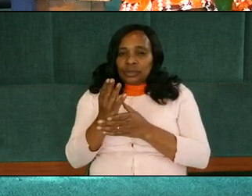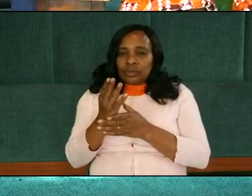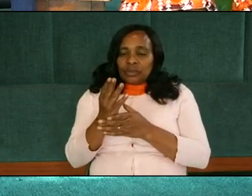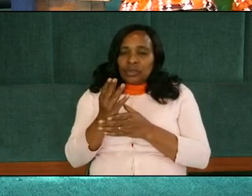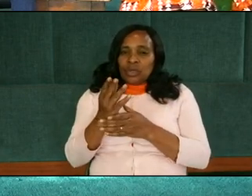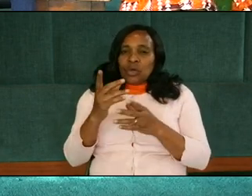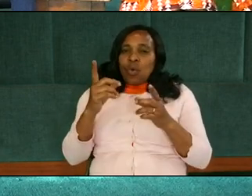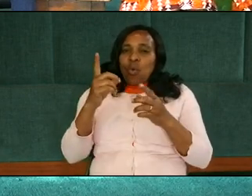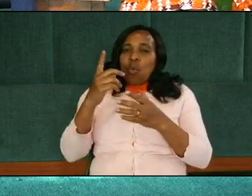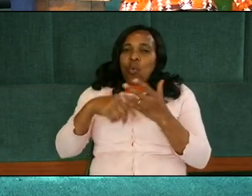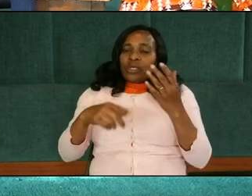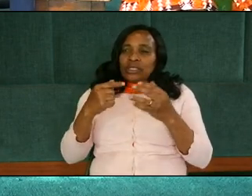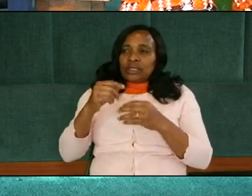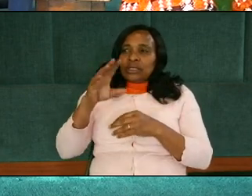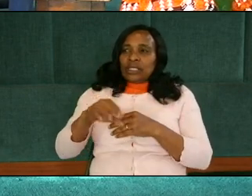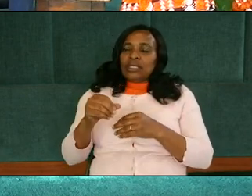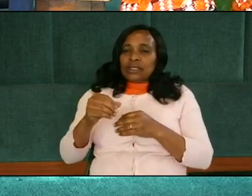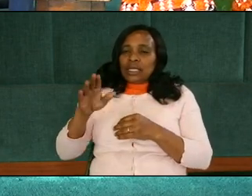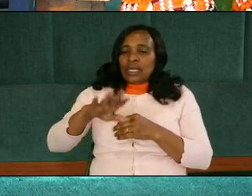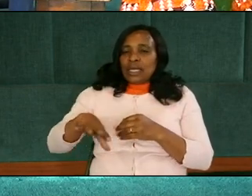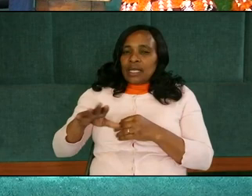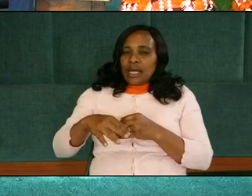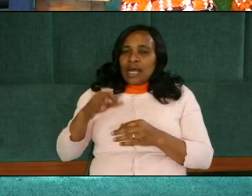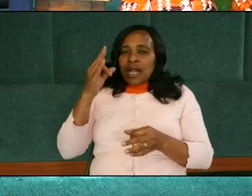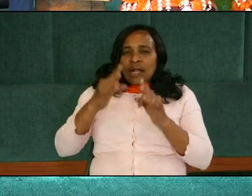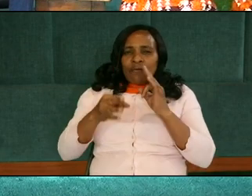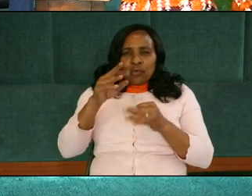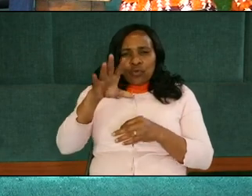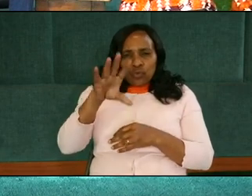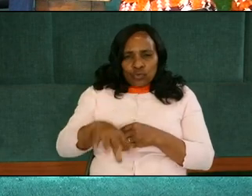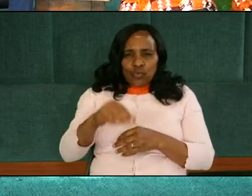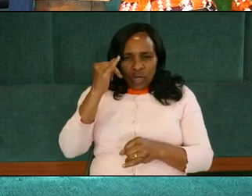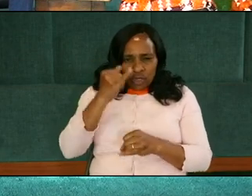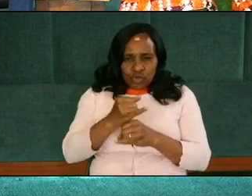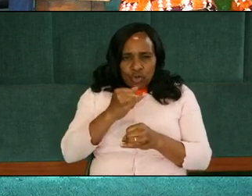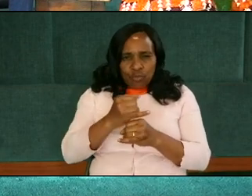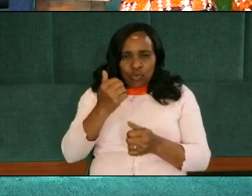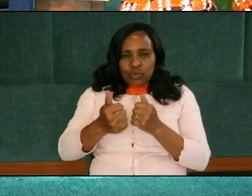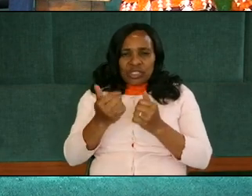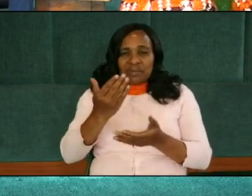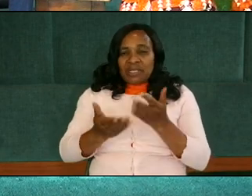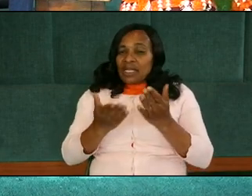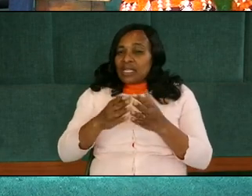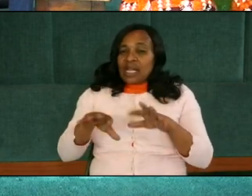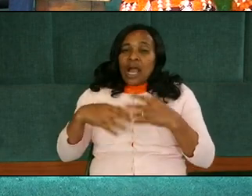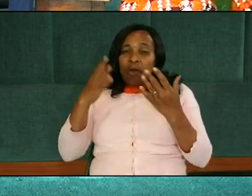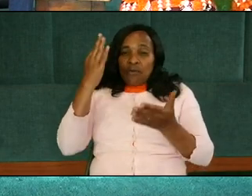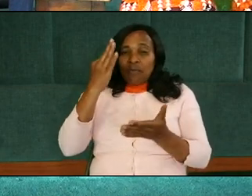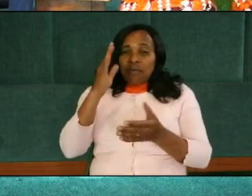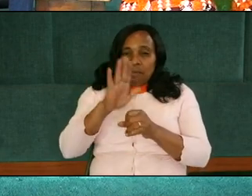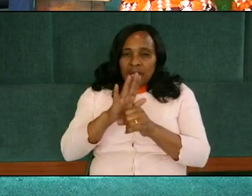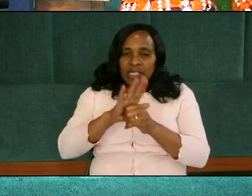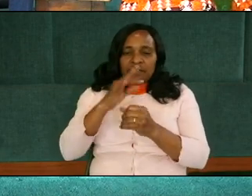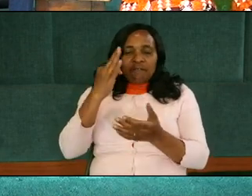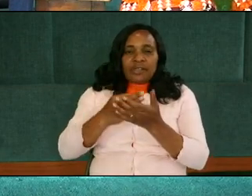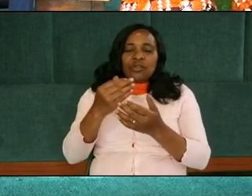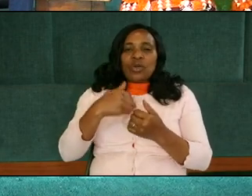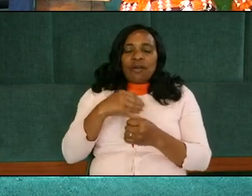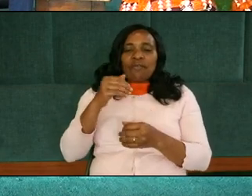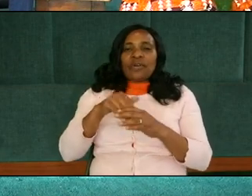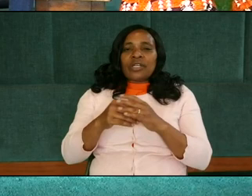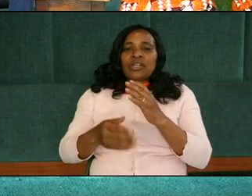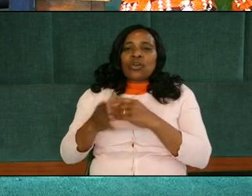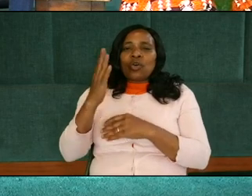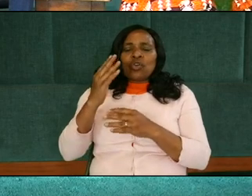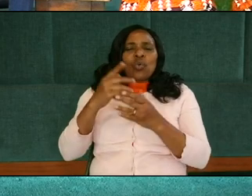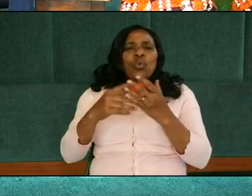we'll straight go on to the what do you think section. So if you took a test that measured how much faith you have in God, what